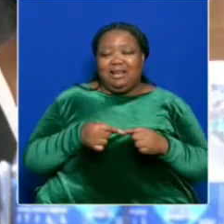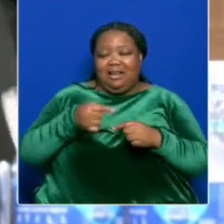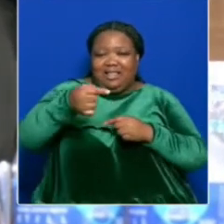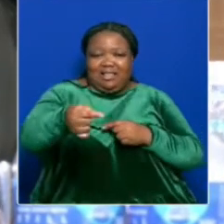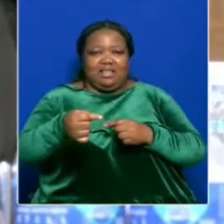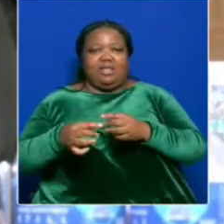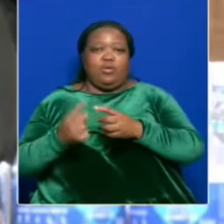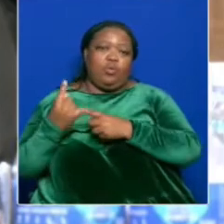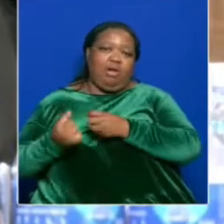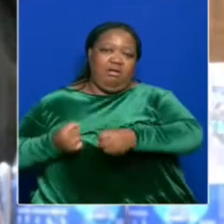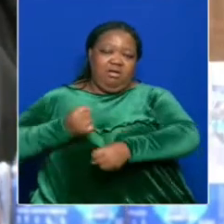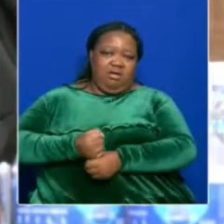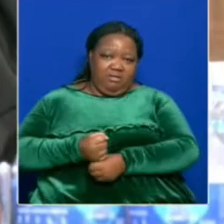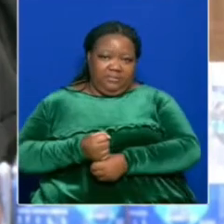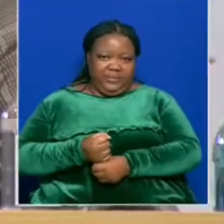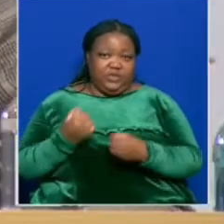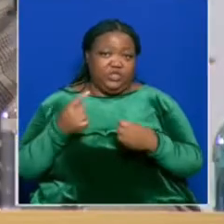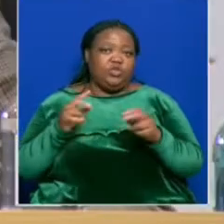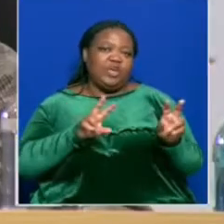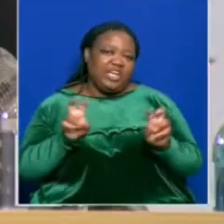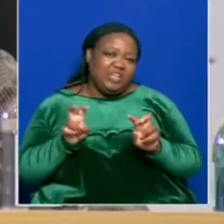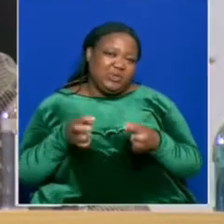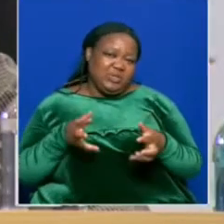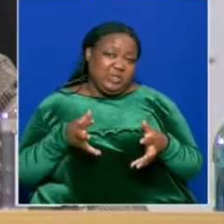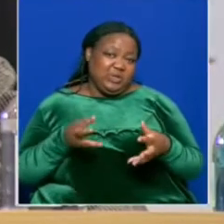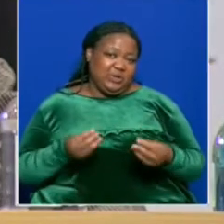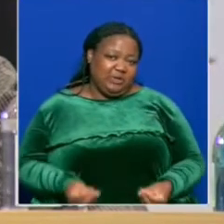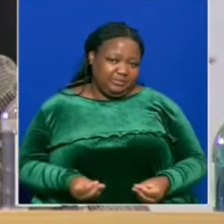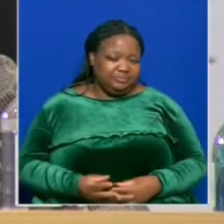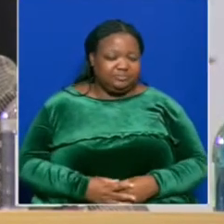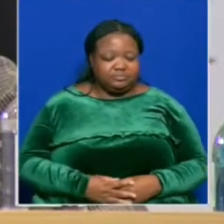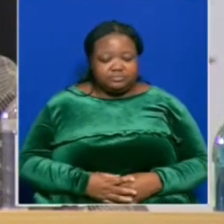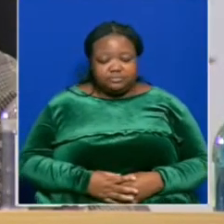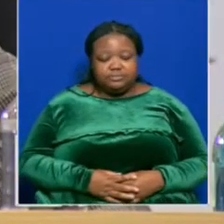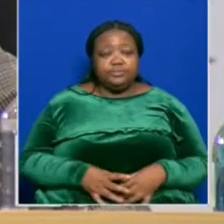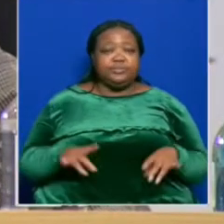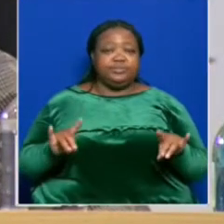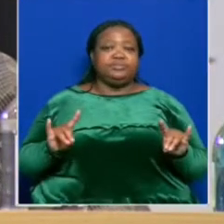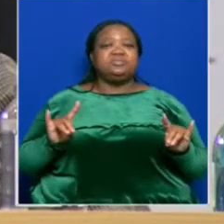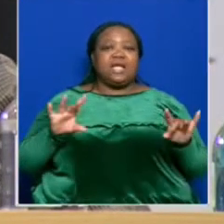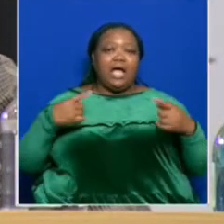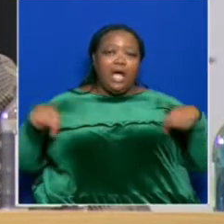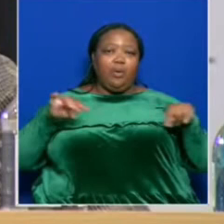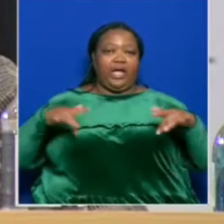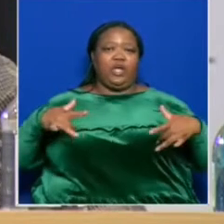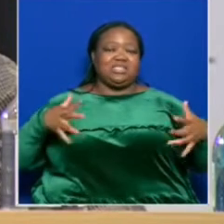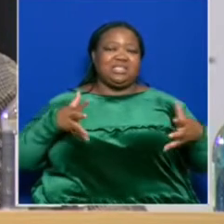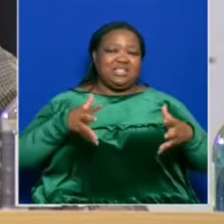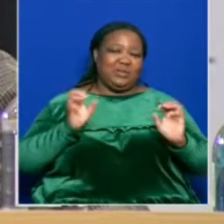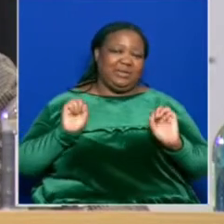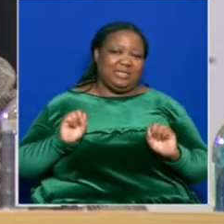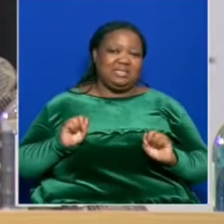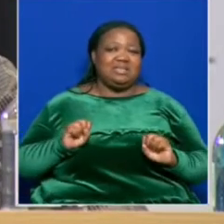So there are those issues. Chairperson, precisely our concern. It's a potential expenditure